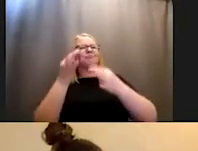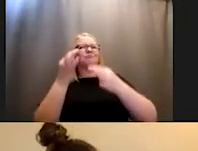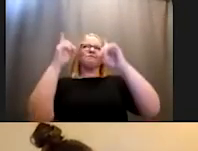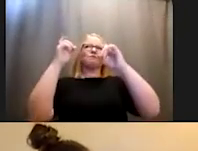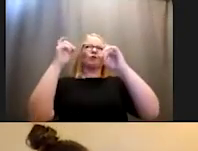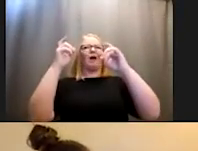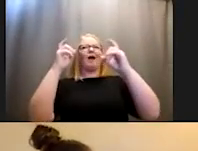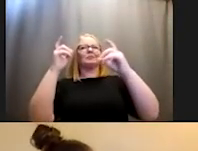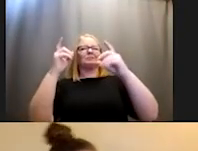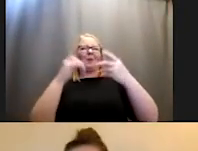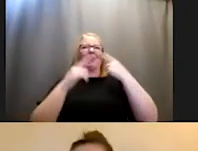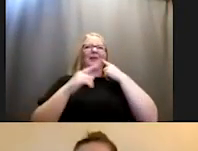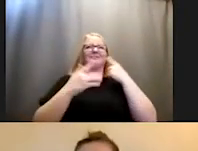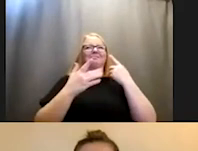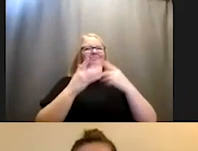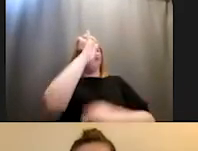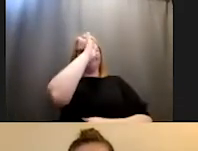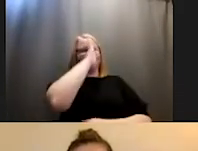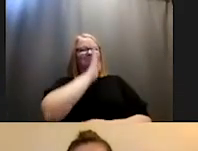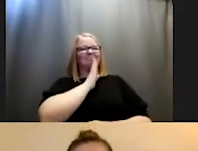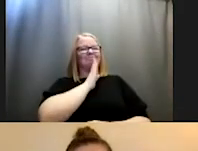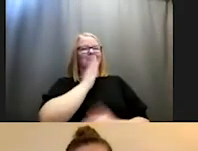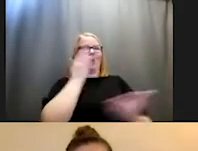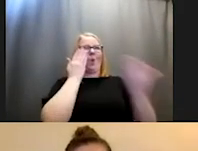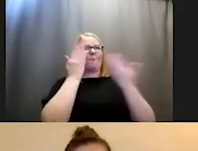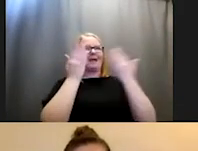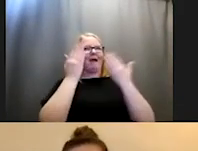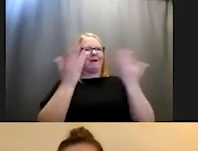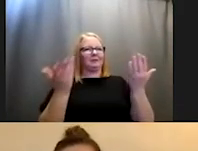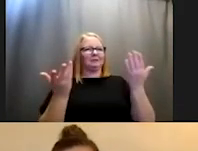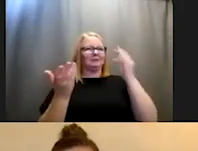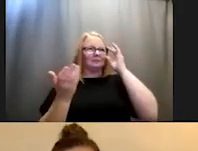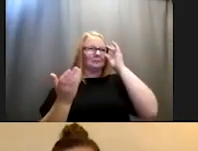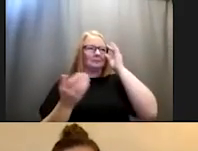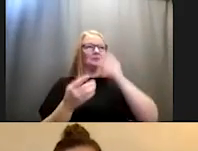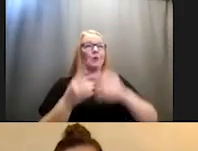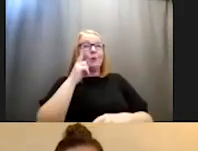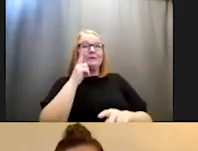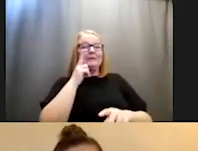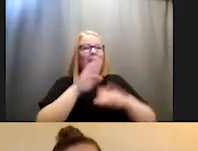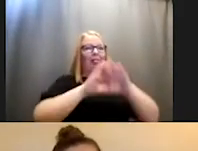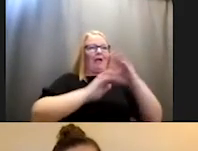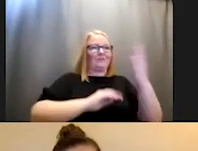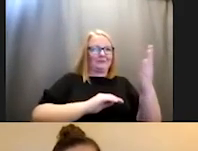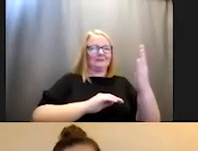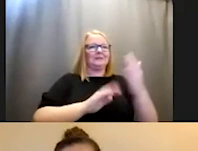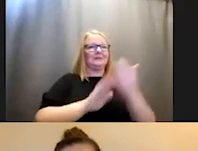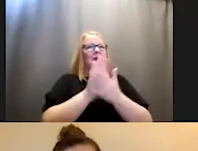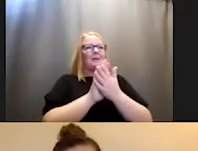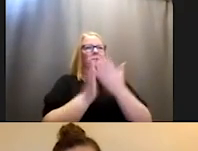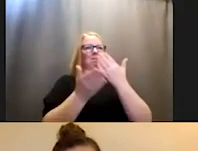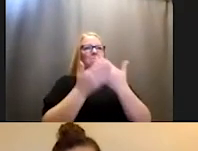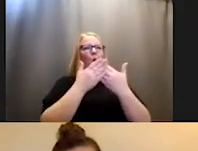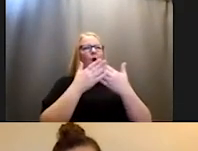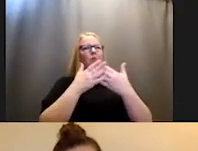shoots. And you can see compared with this and even this image on the left-hand side, it's a much more